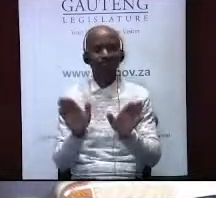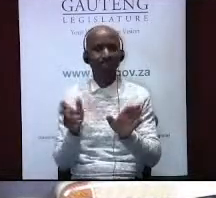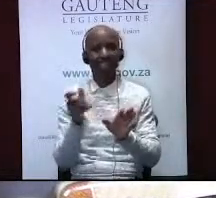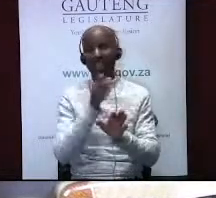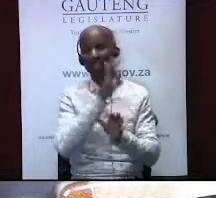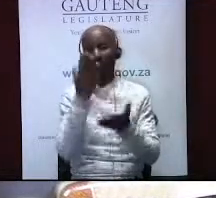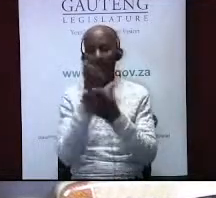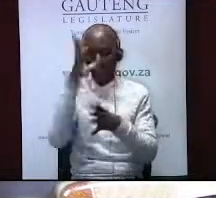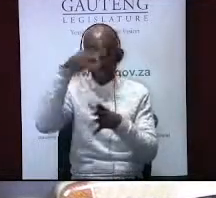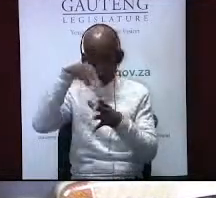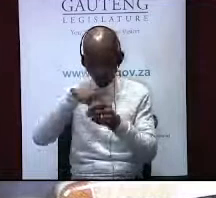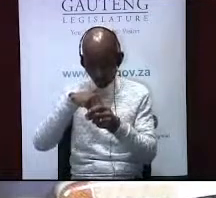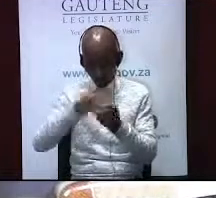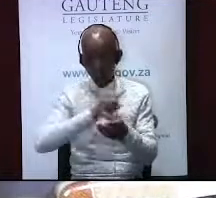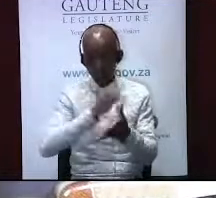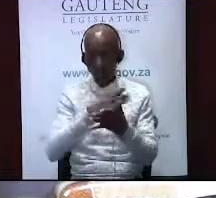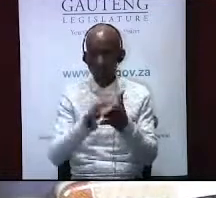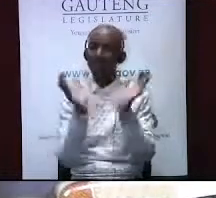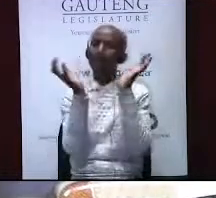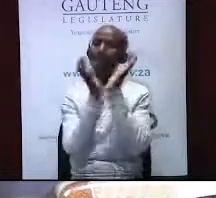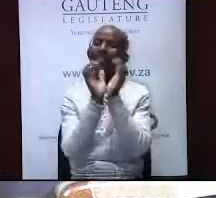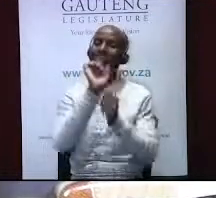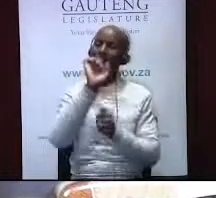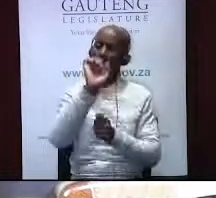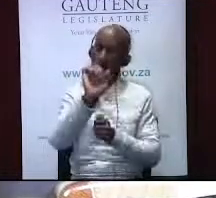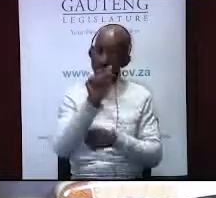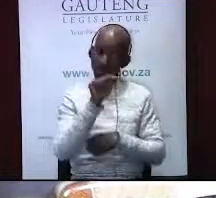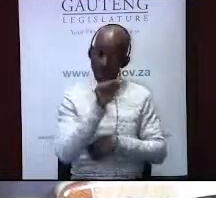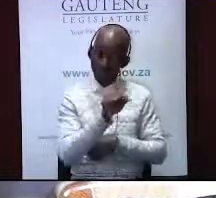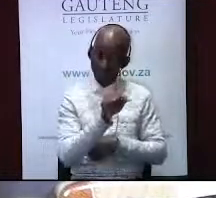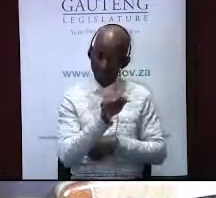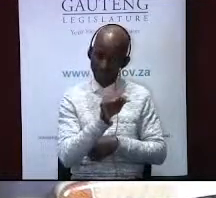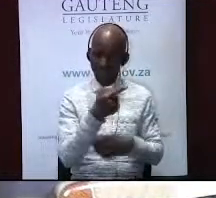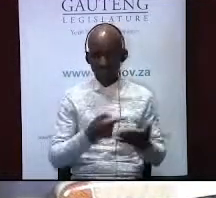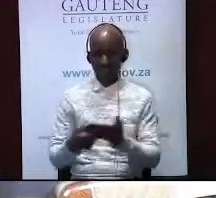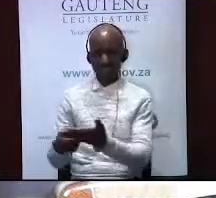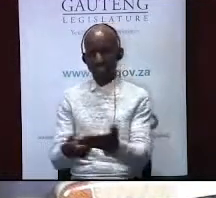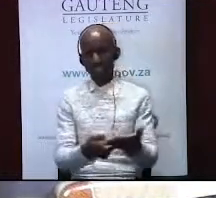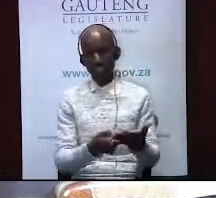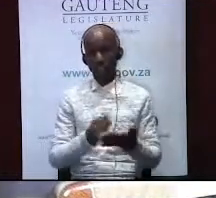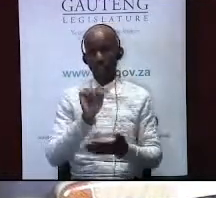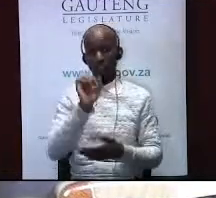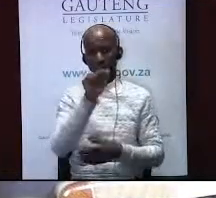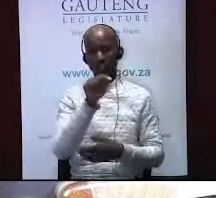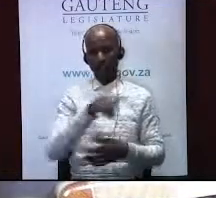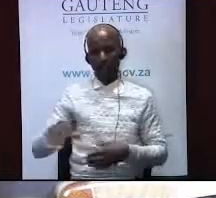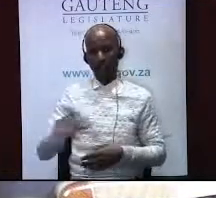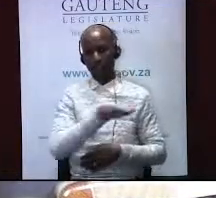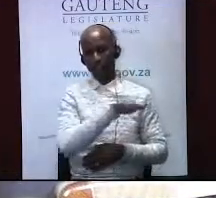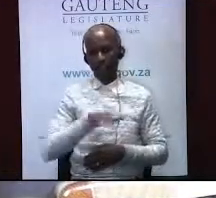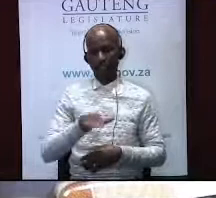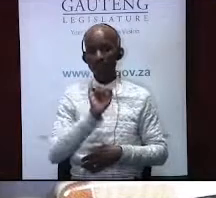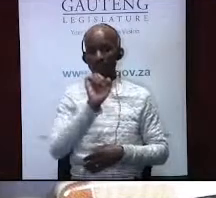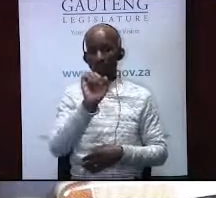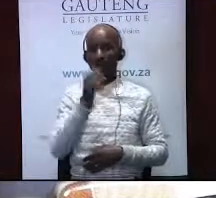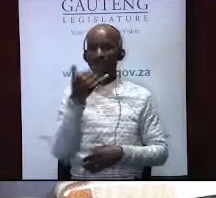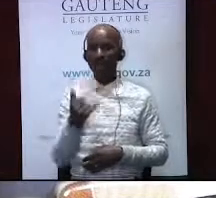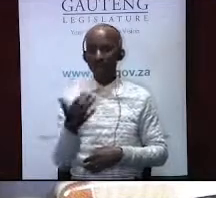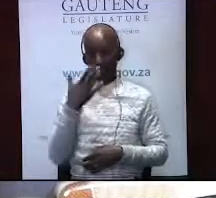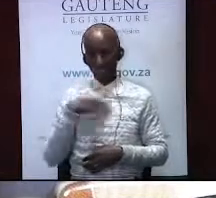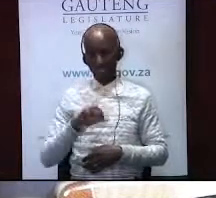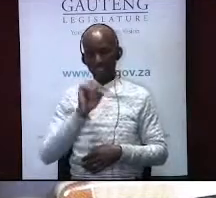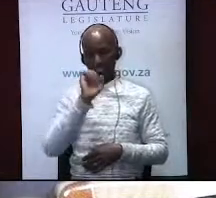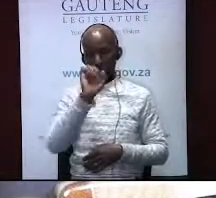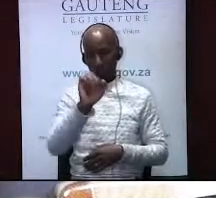as it's an input, because this is your meeting, this is your discussion, this is your platform. So we expect